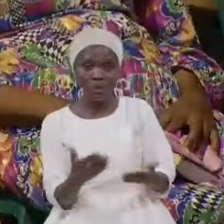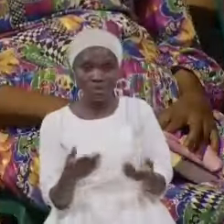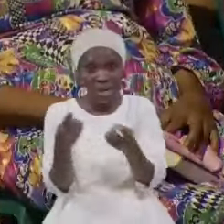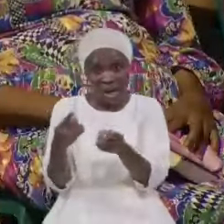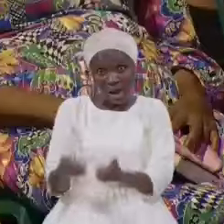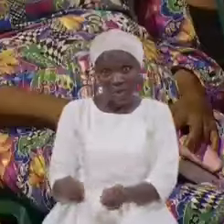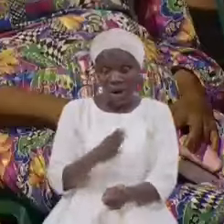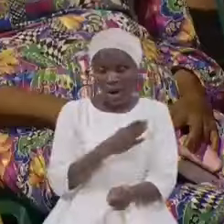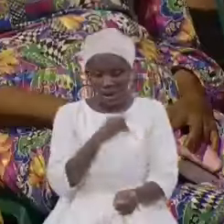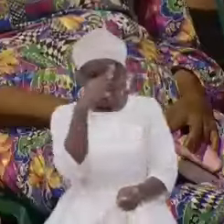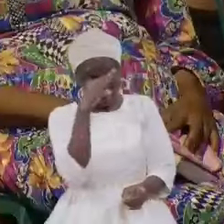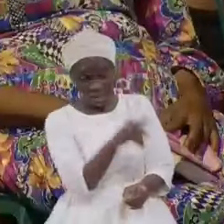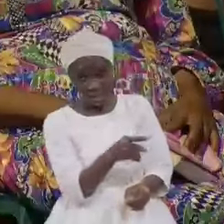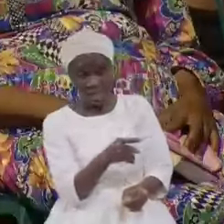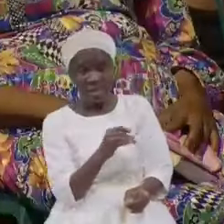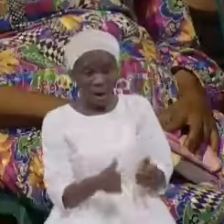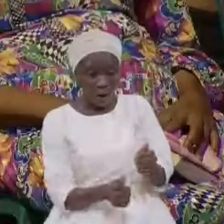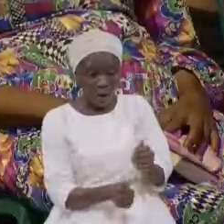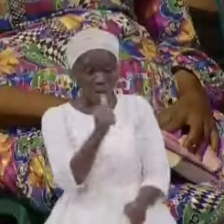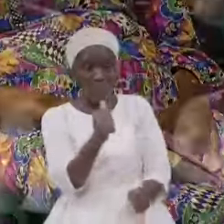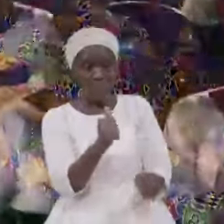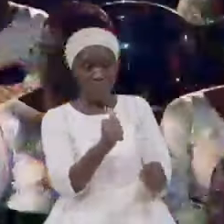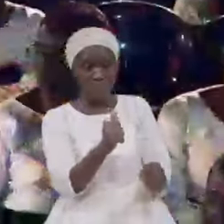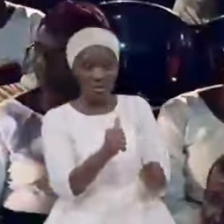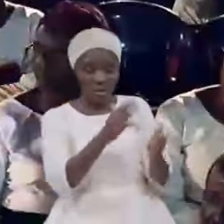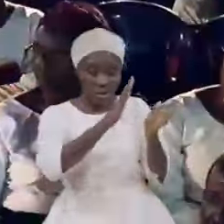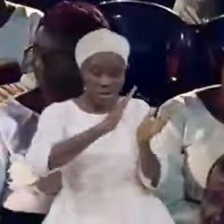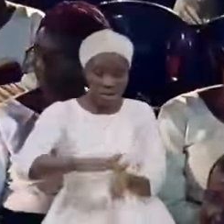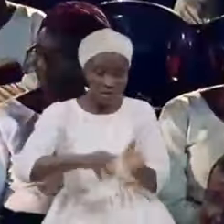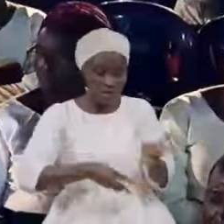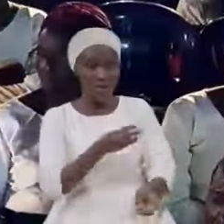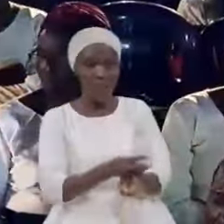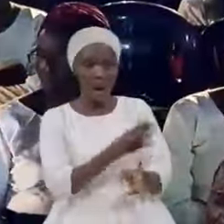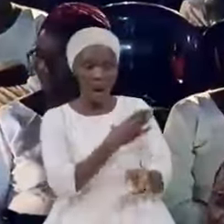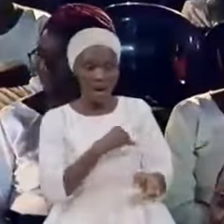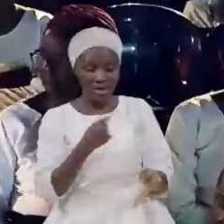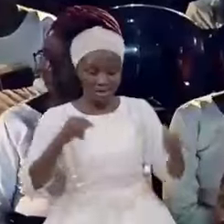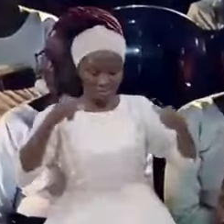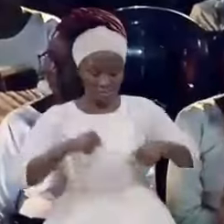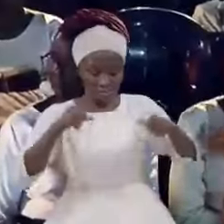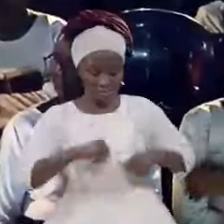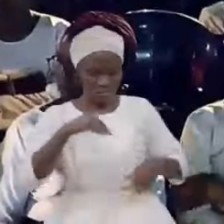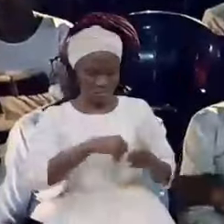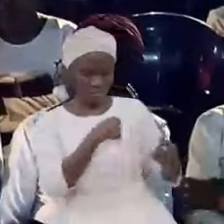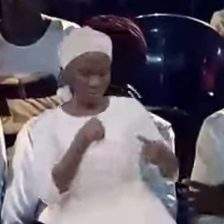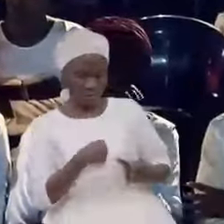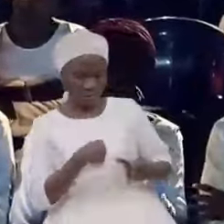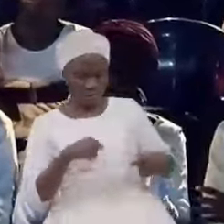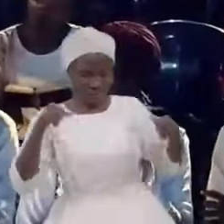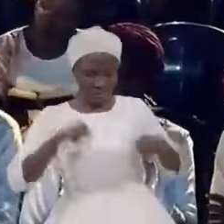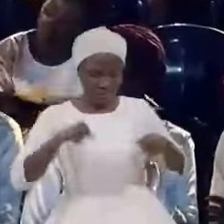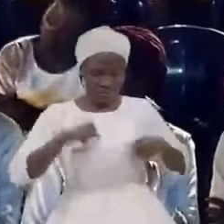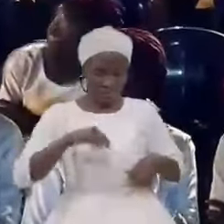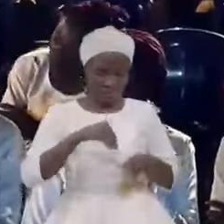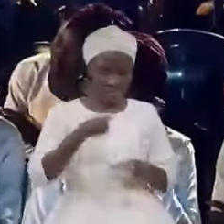in the heart, the condemnation in the mind, everything coming together does not give him chance. He